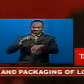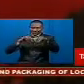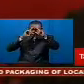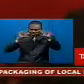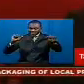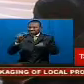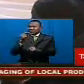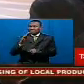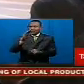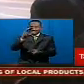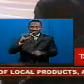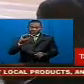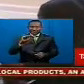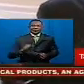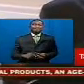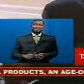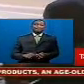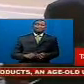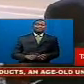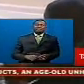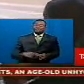of the GBA.